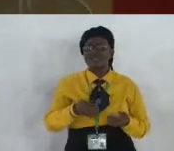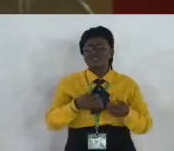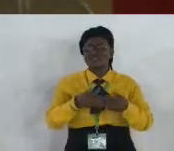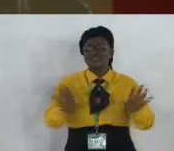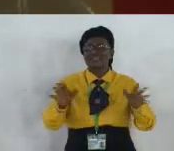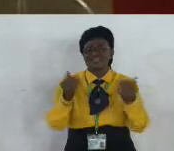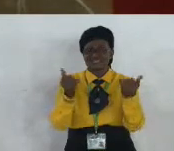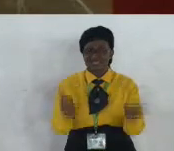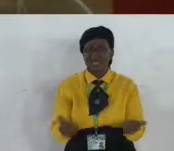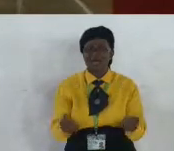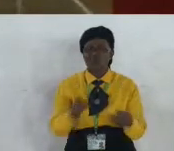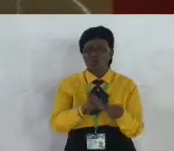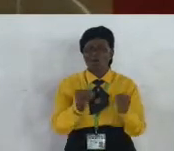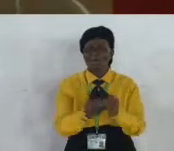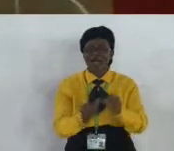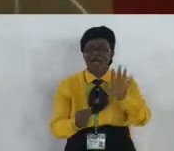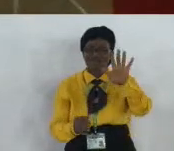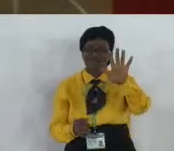Number